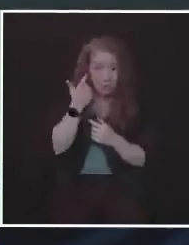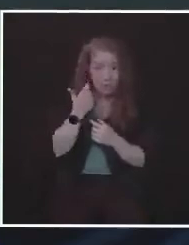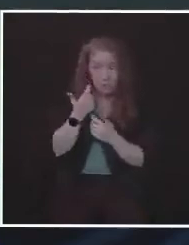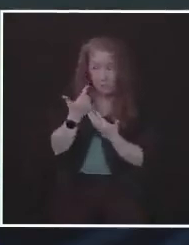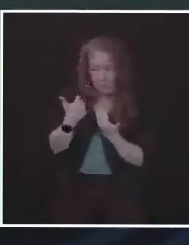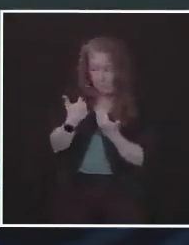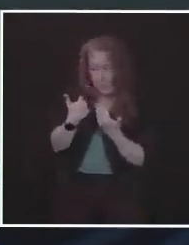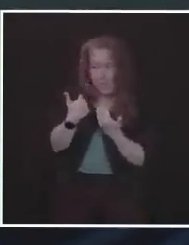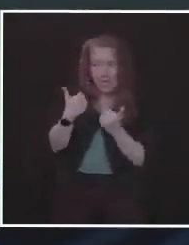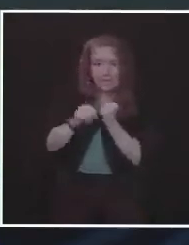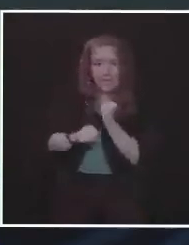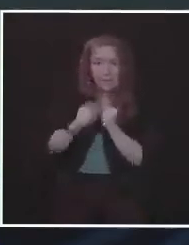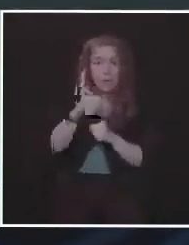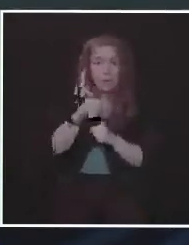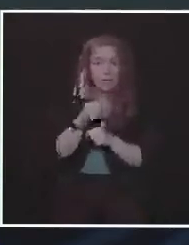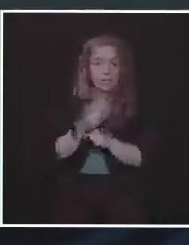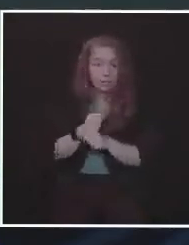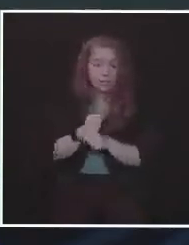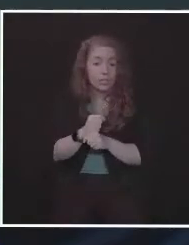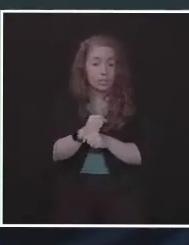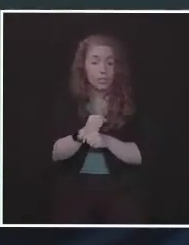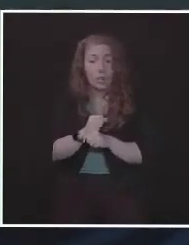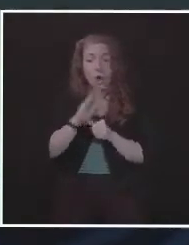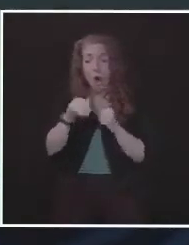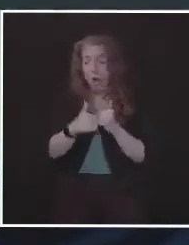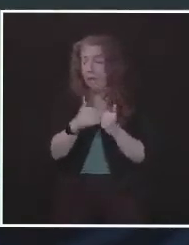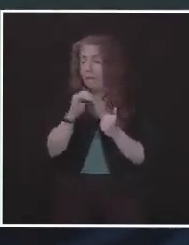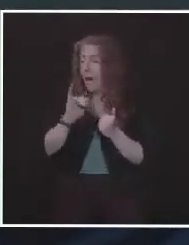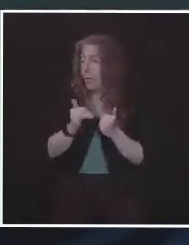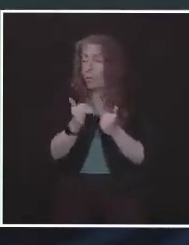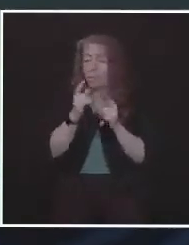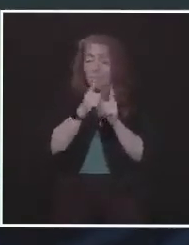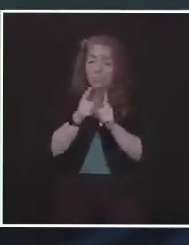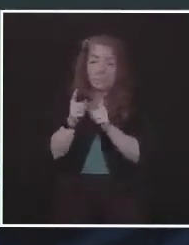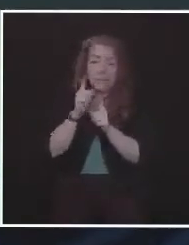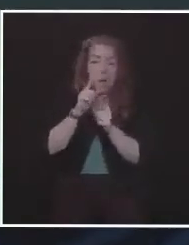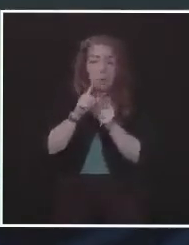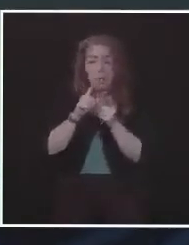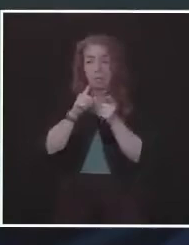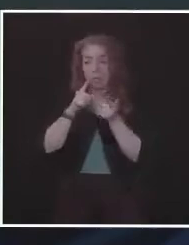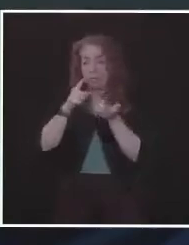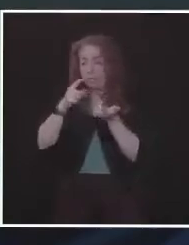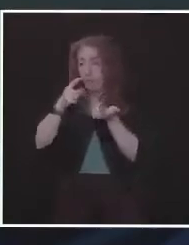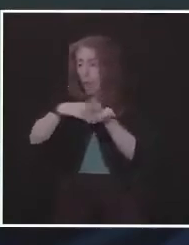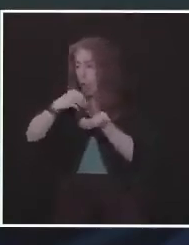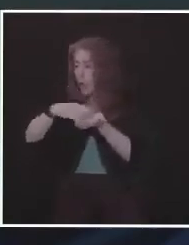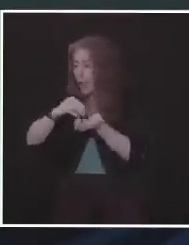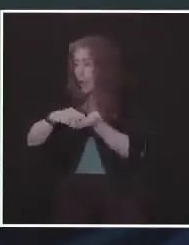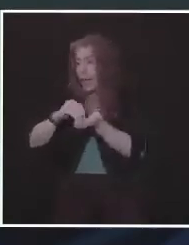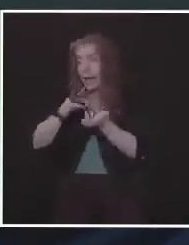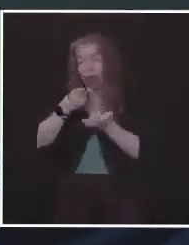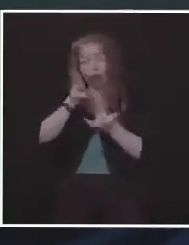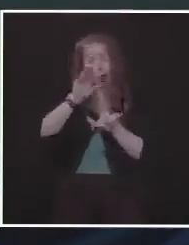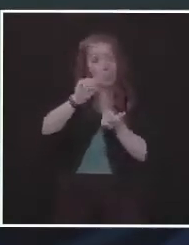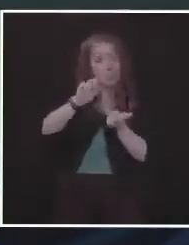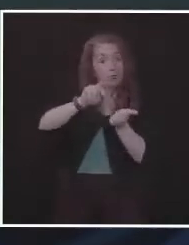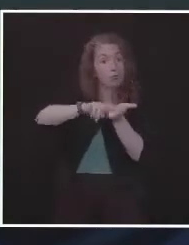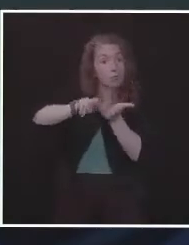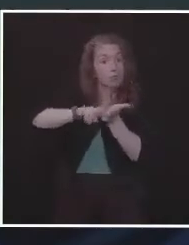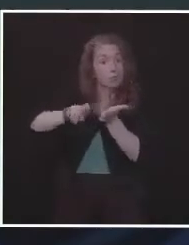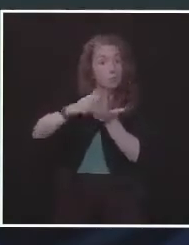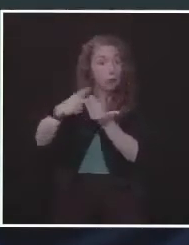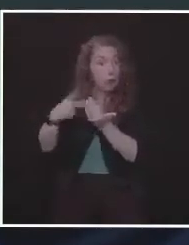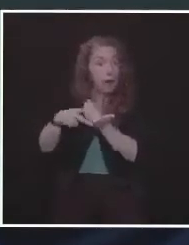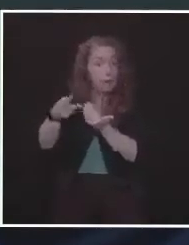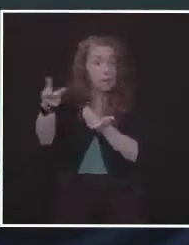are buying down the risks that the human research program has given us. So I think we have that